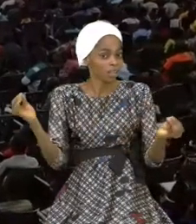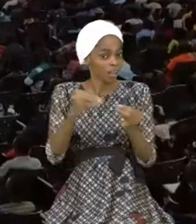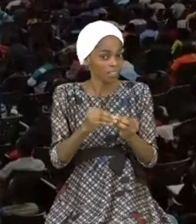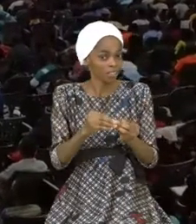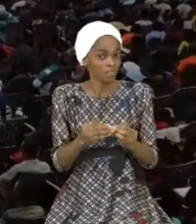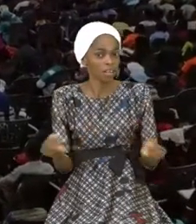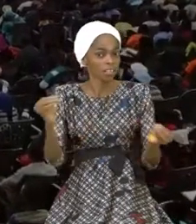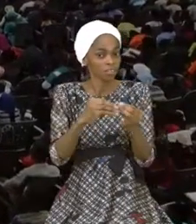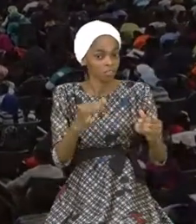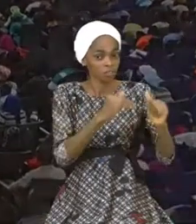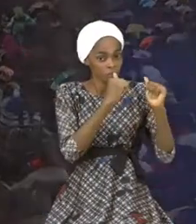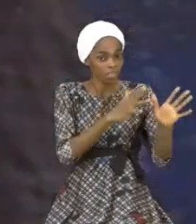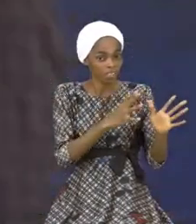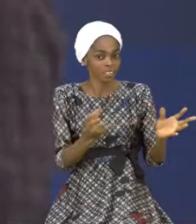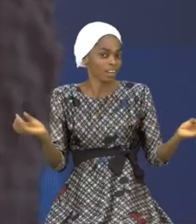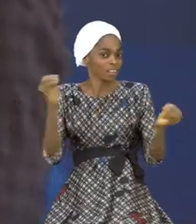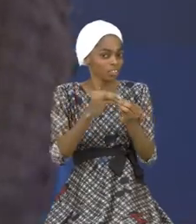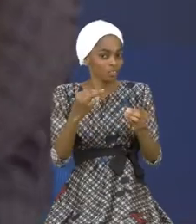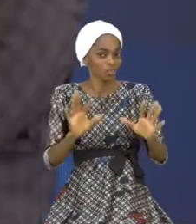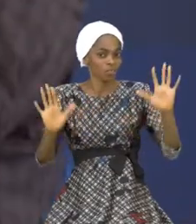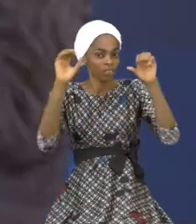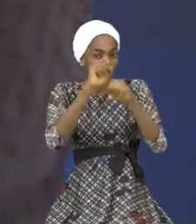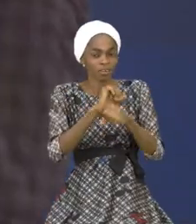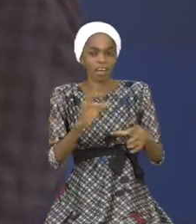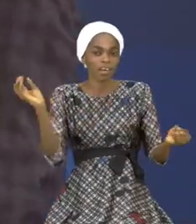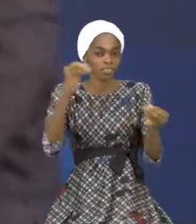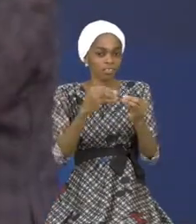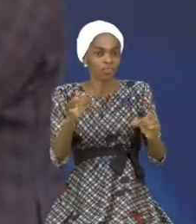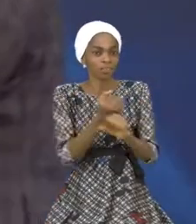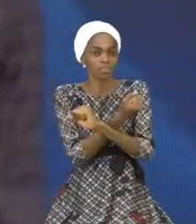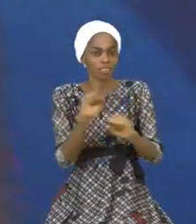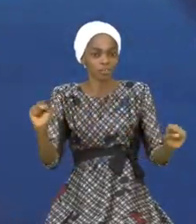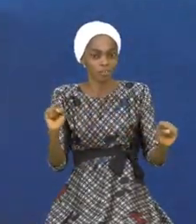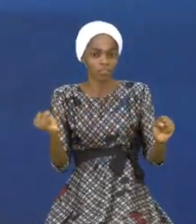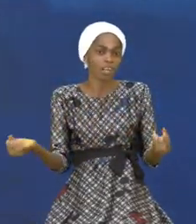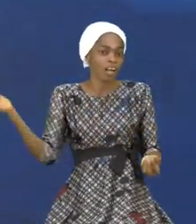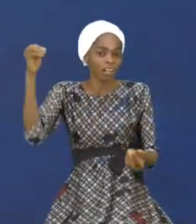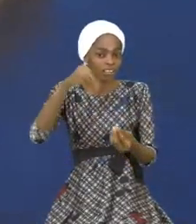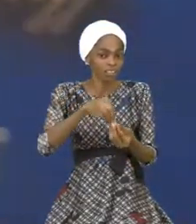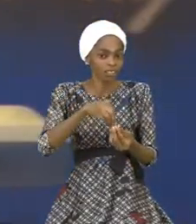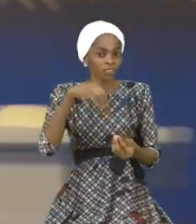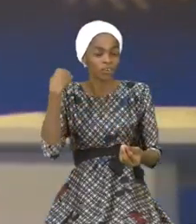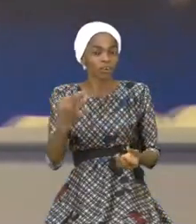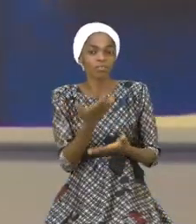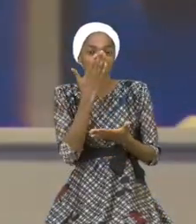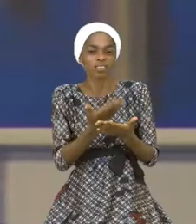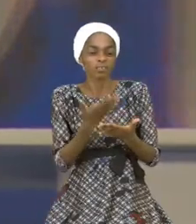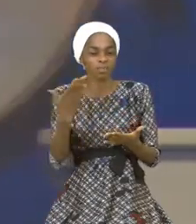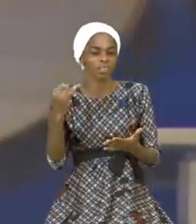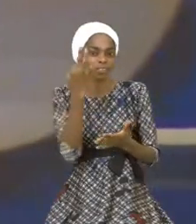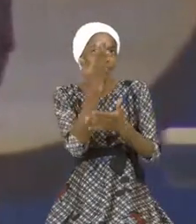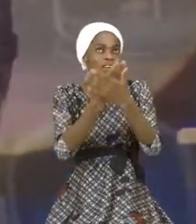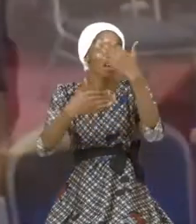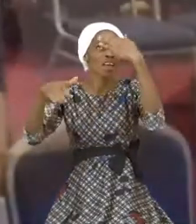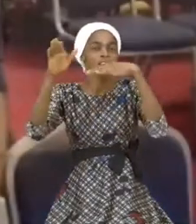addition of blessing, addition of miracle, addition of salvation, addition of the good things of heaven,